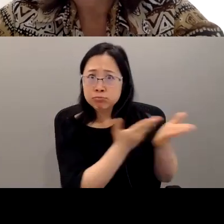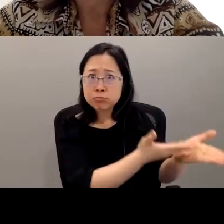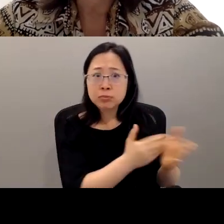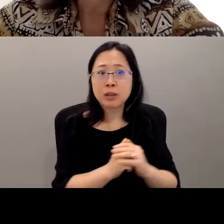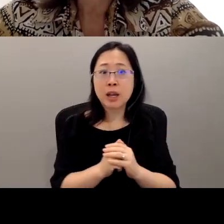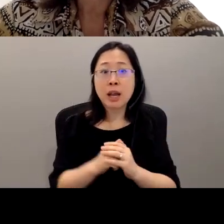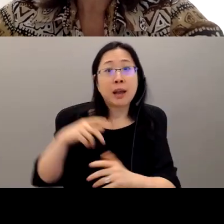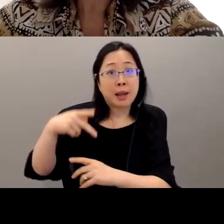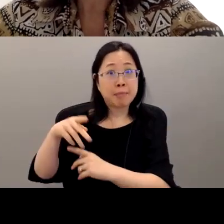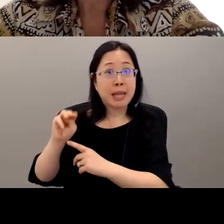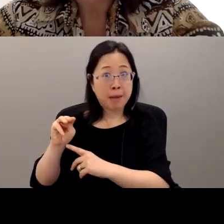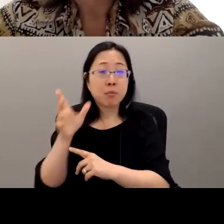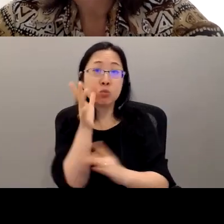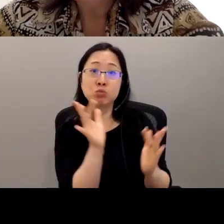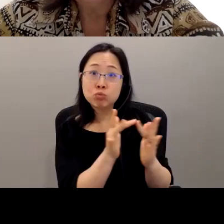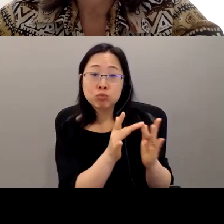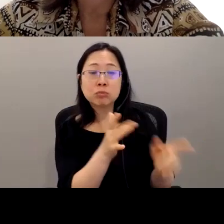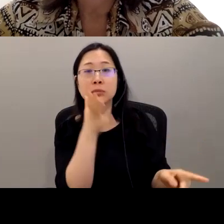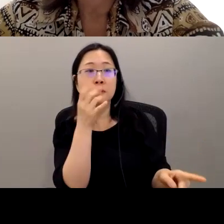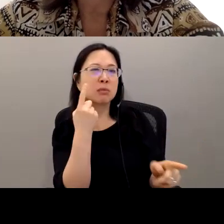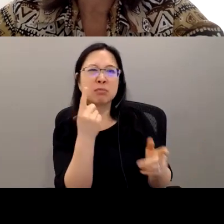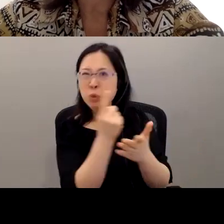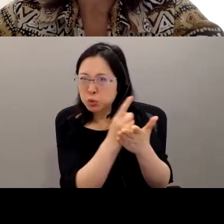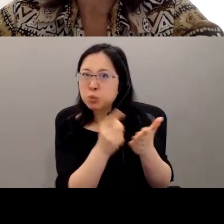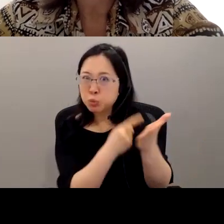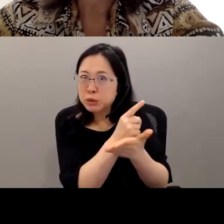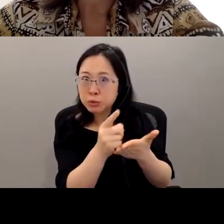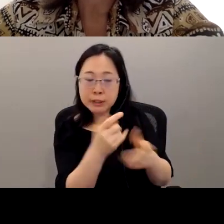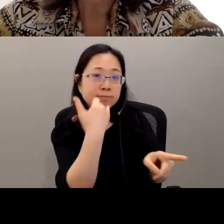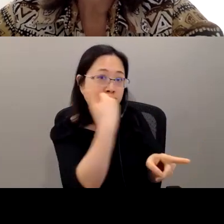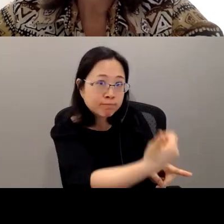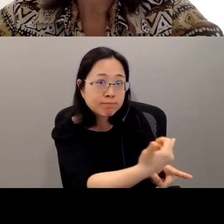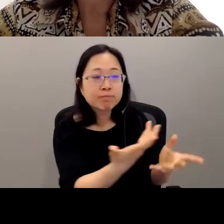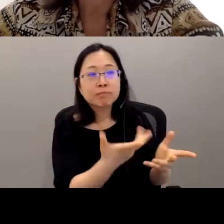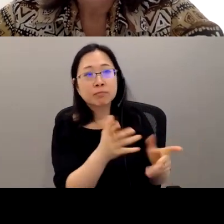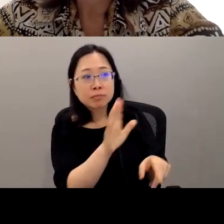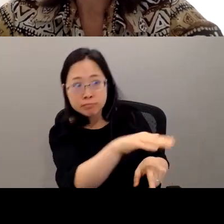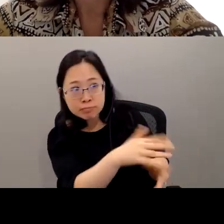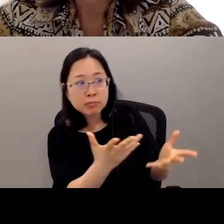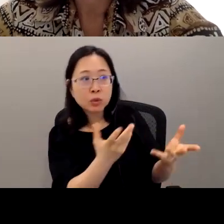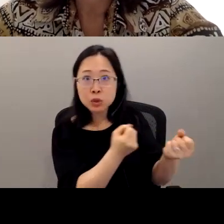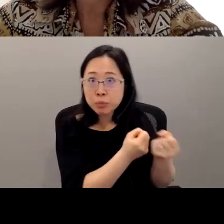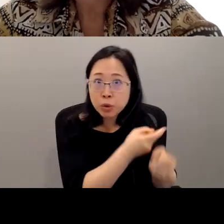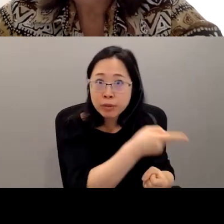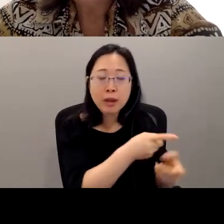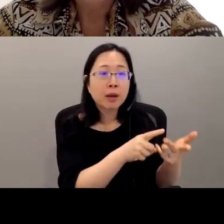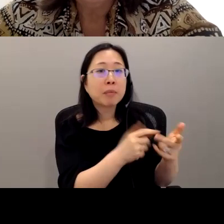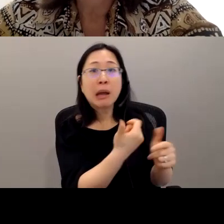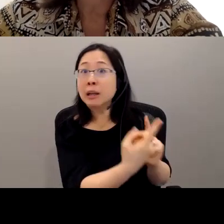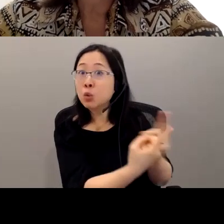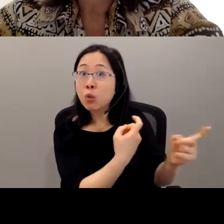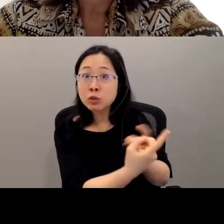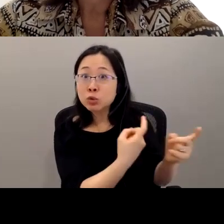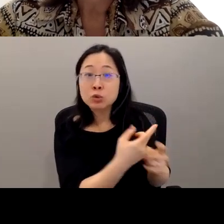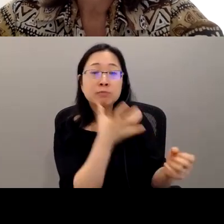week just to check in with them and to encourage them to answer any questions that they